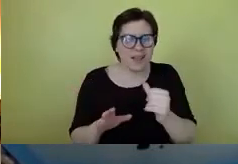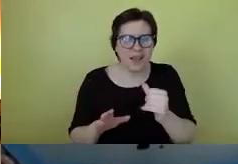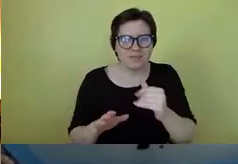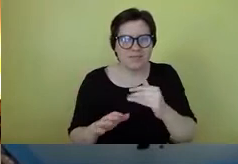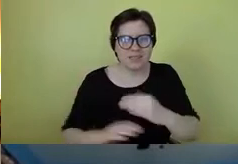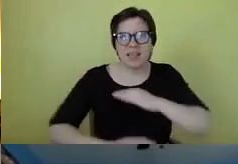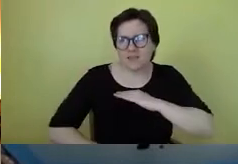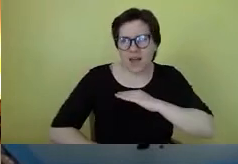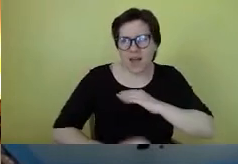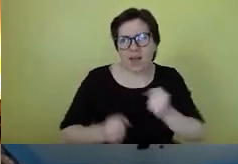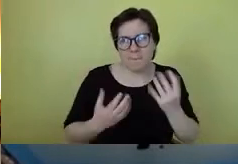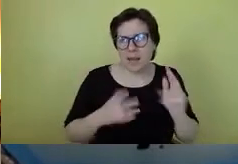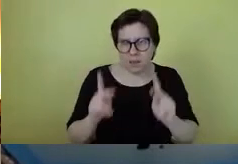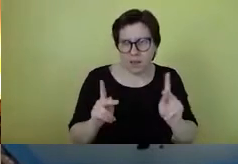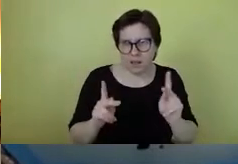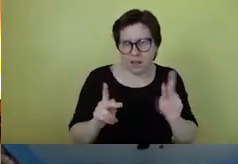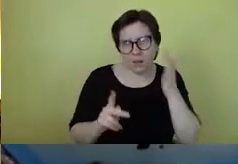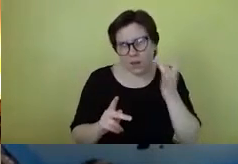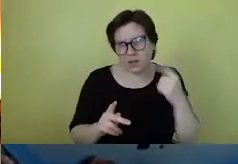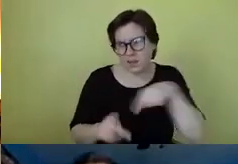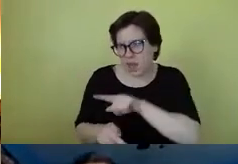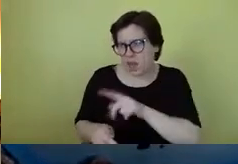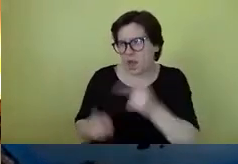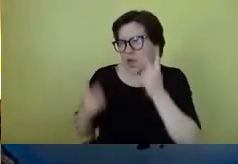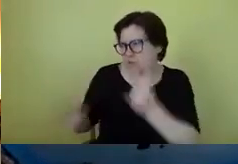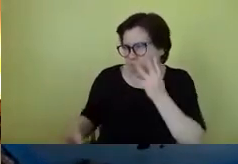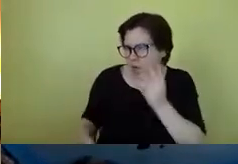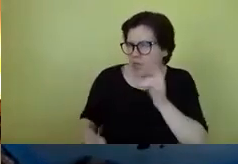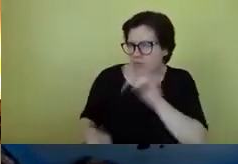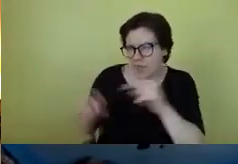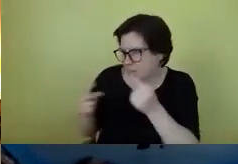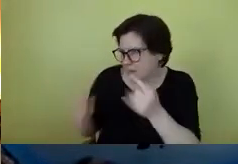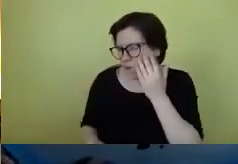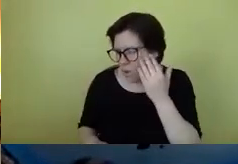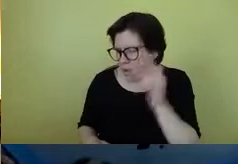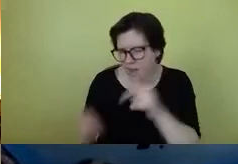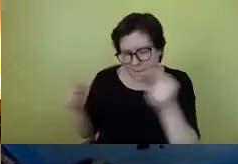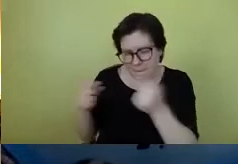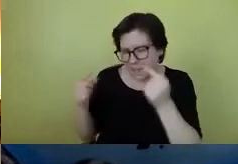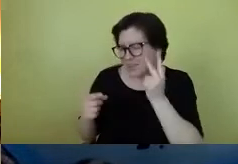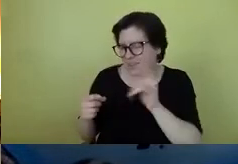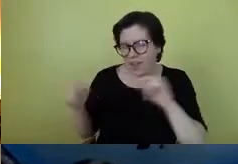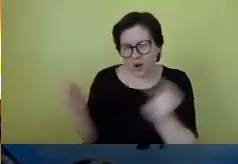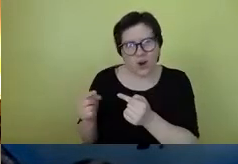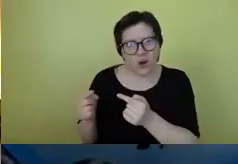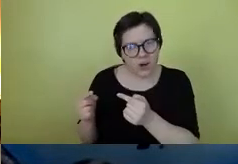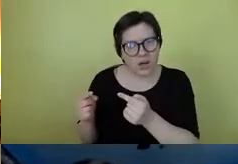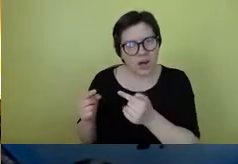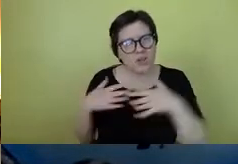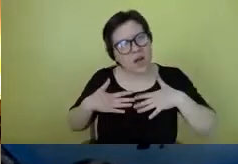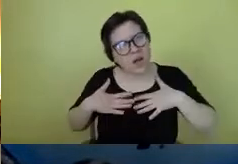people, because they see the pain, they experience the pain, they know the pain, they see the hurt, the sorrow,